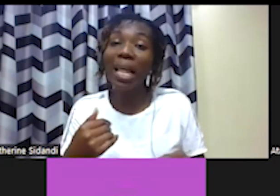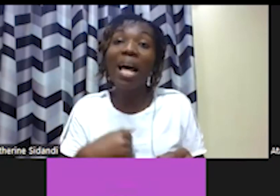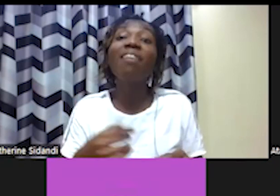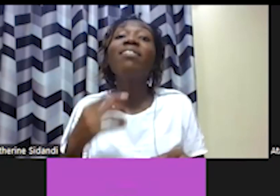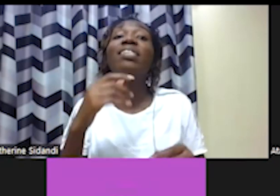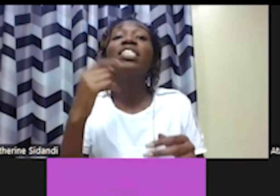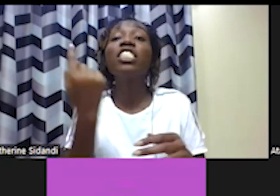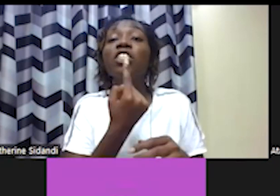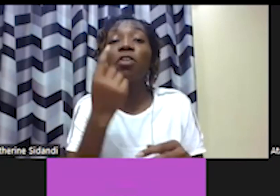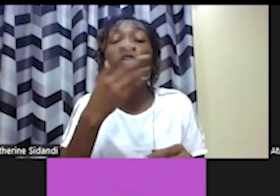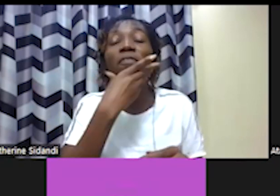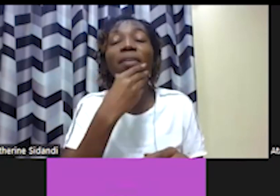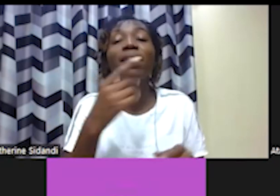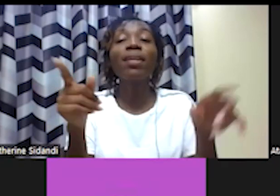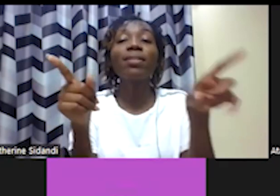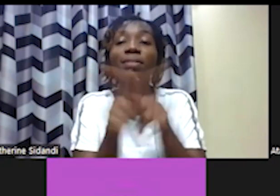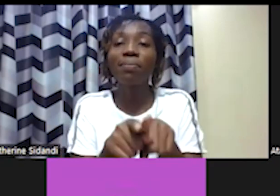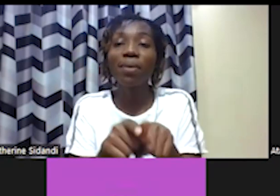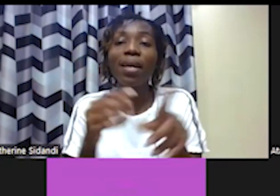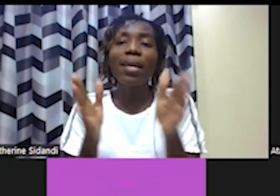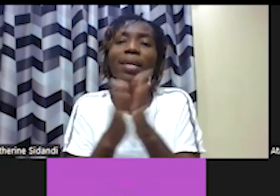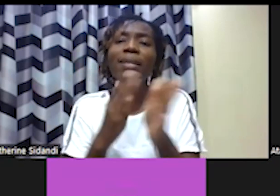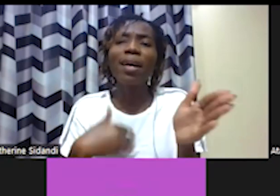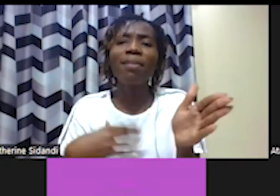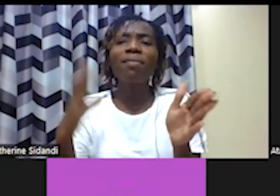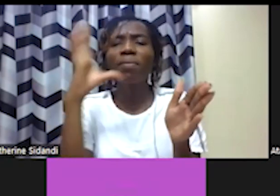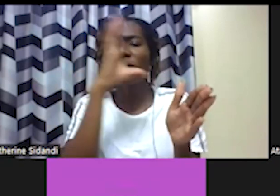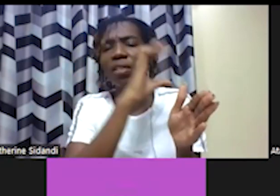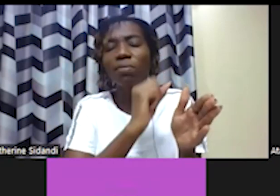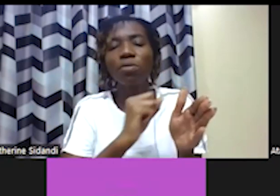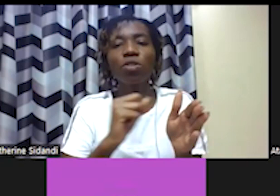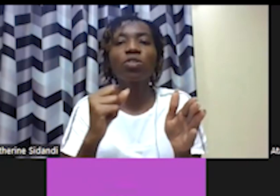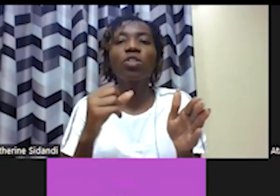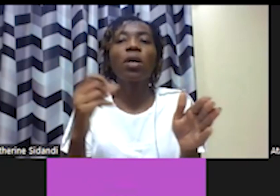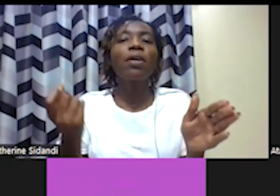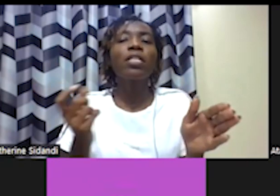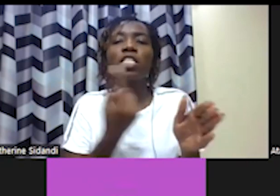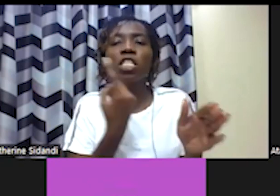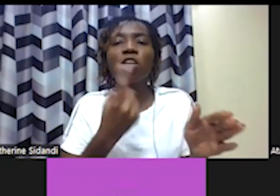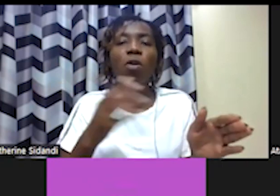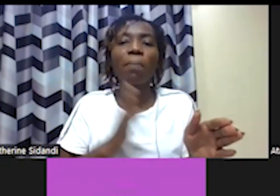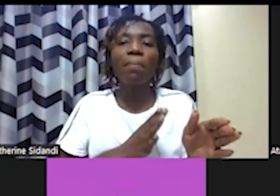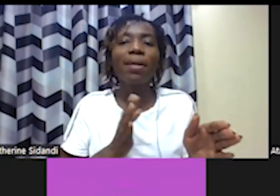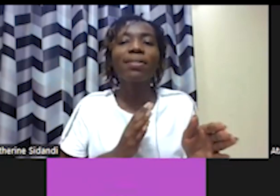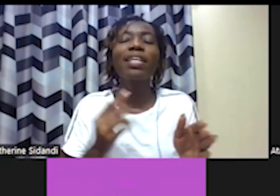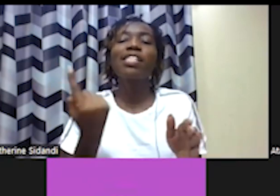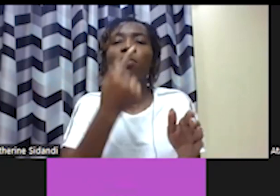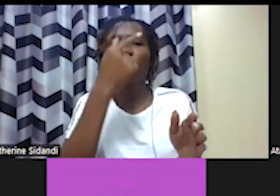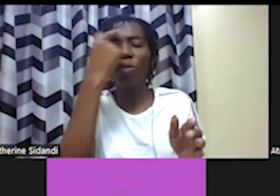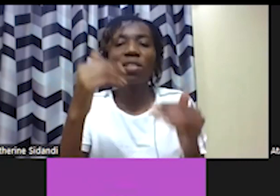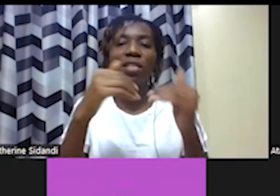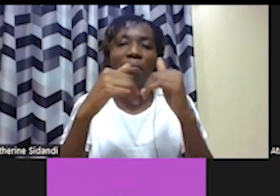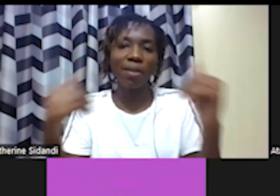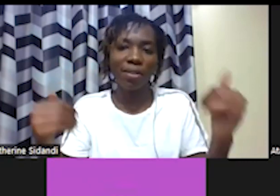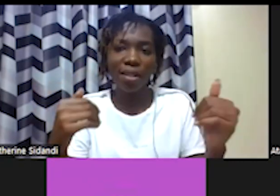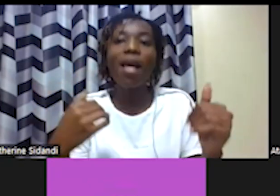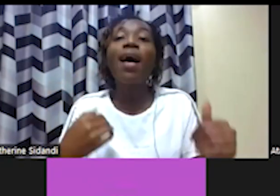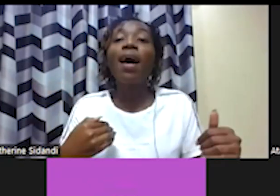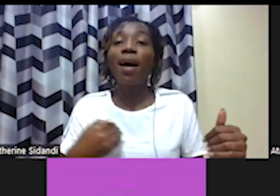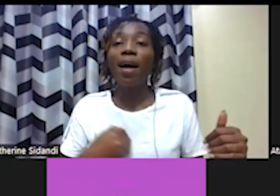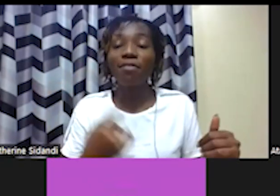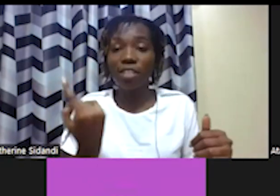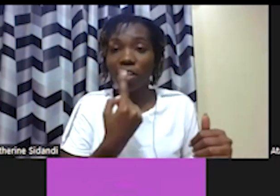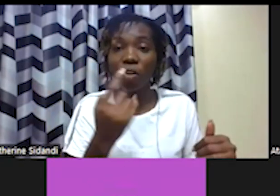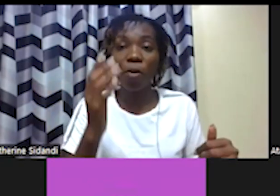fathers. And there's the assumption that single mothers are single just because they separated. They're single mothers, the